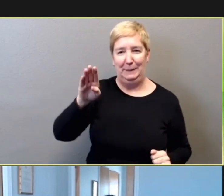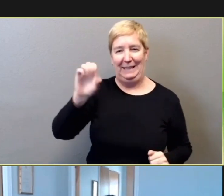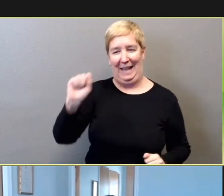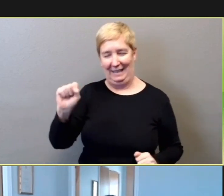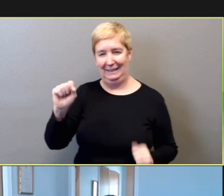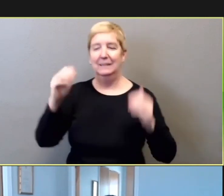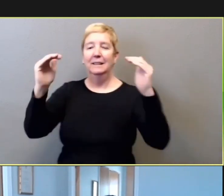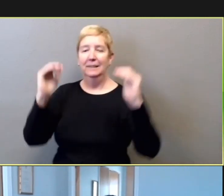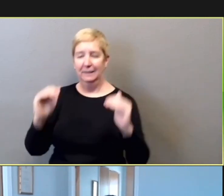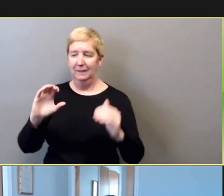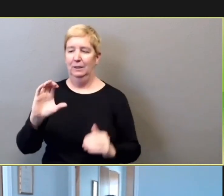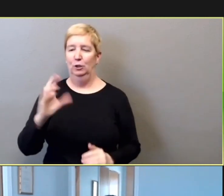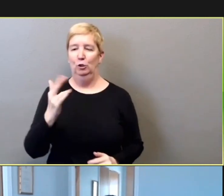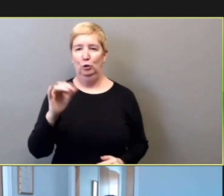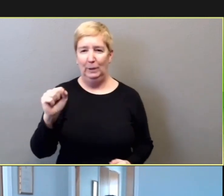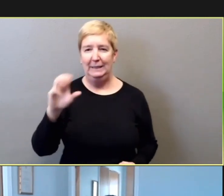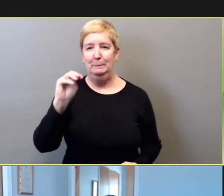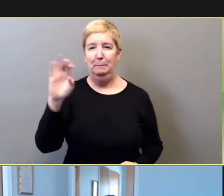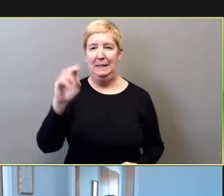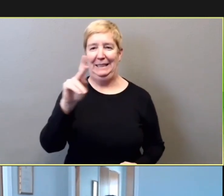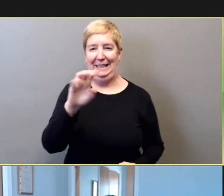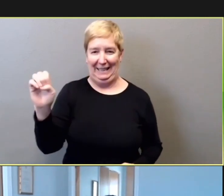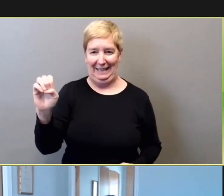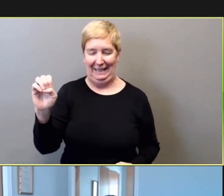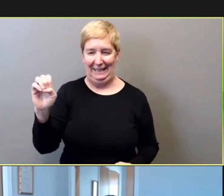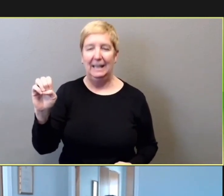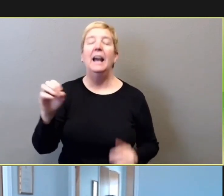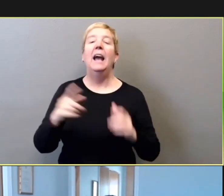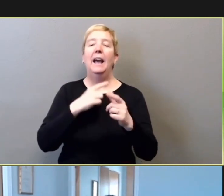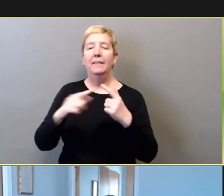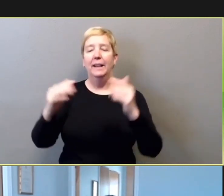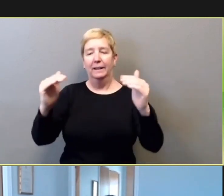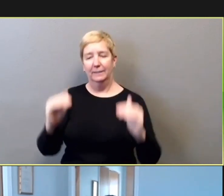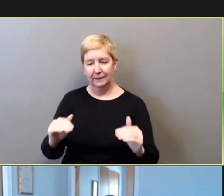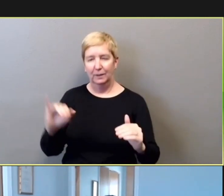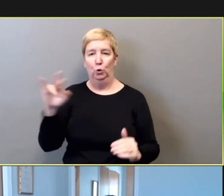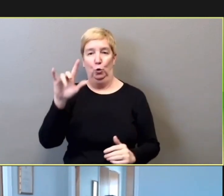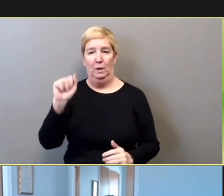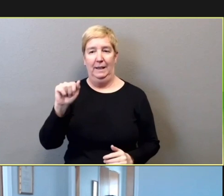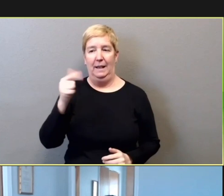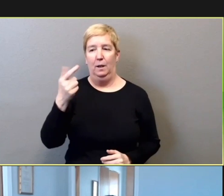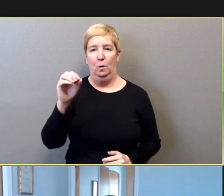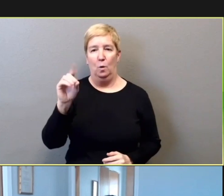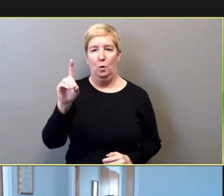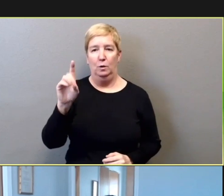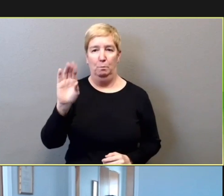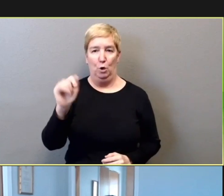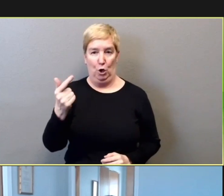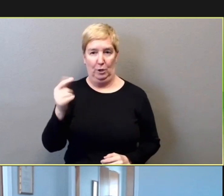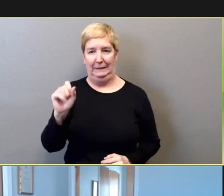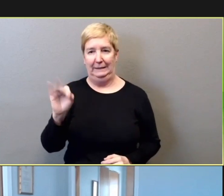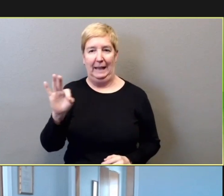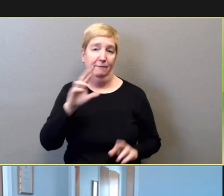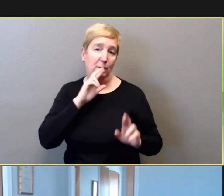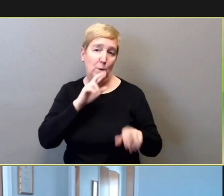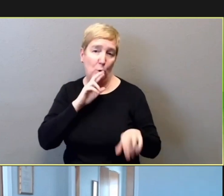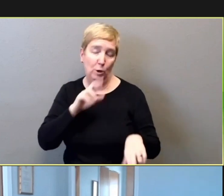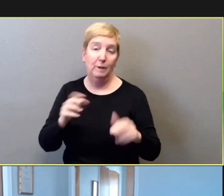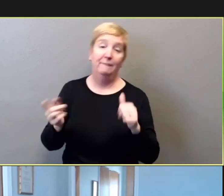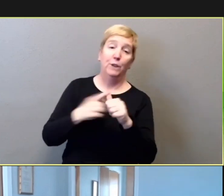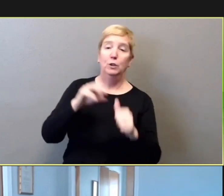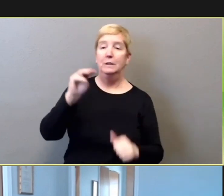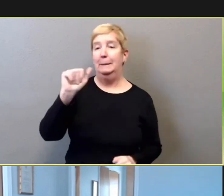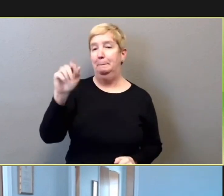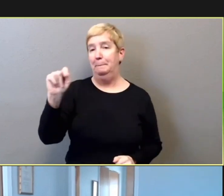with KRQE, and thirdly, Julia Goldberg with the Santa Fe Reporter. So Matt, go ahead with your